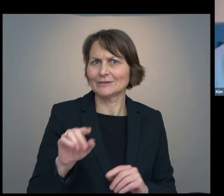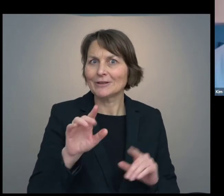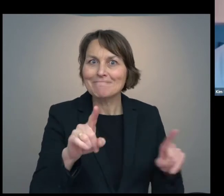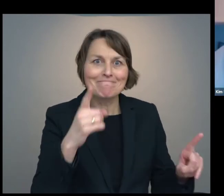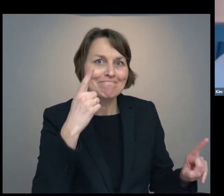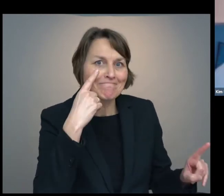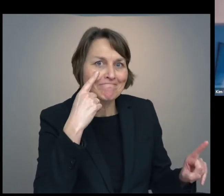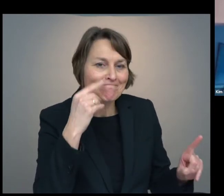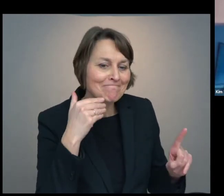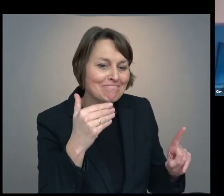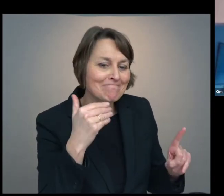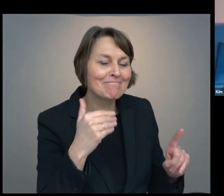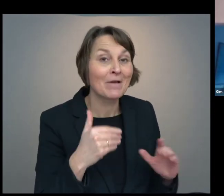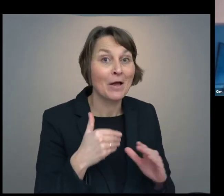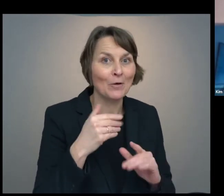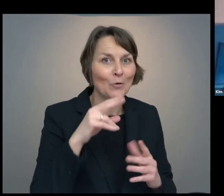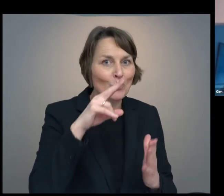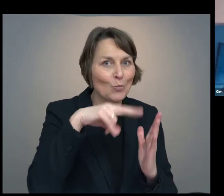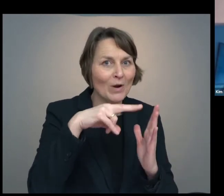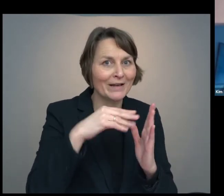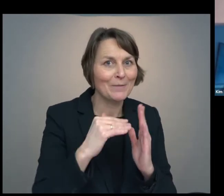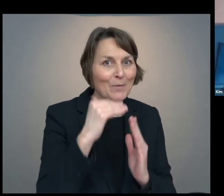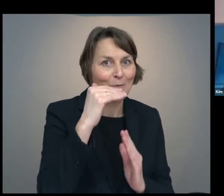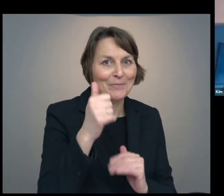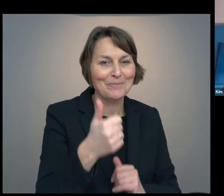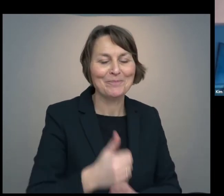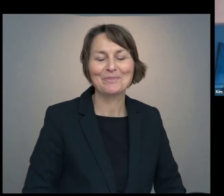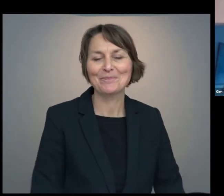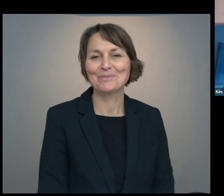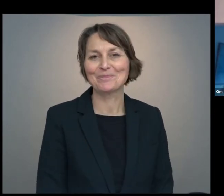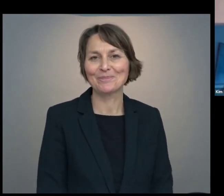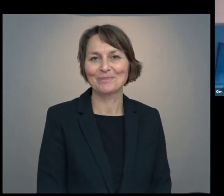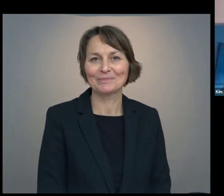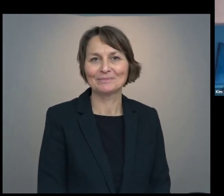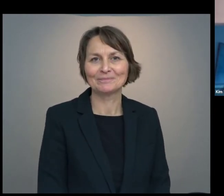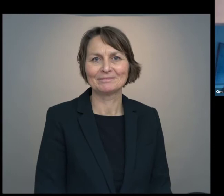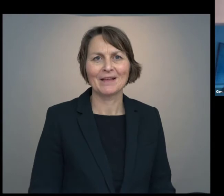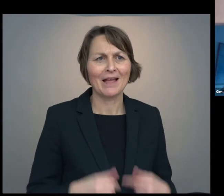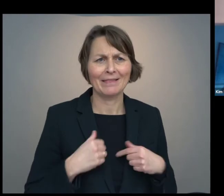IFC for that. So stay tuned and read more about that.